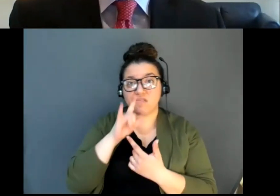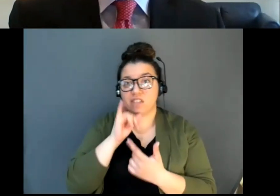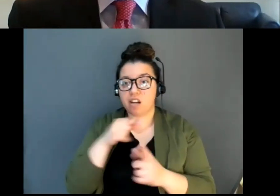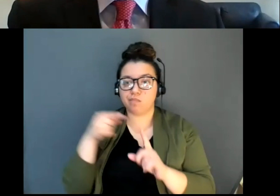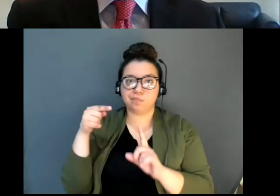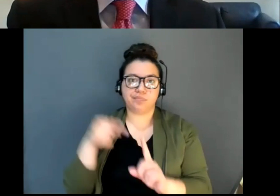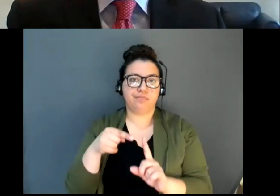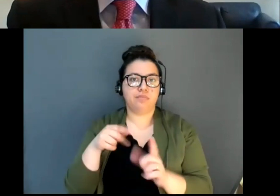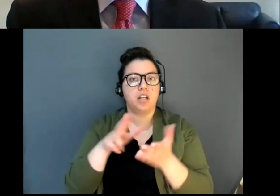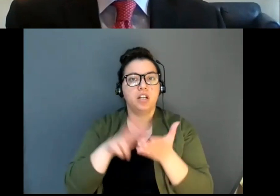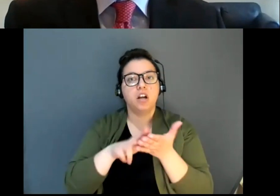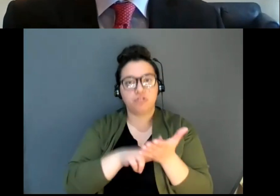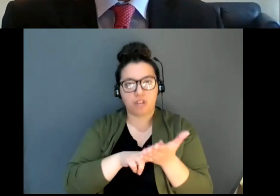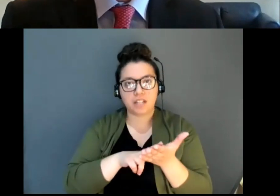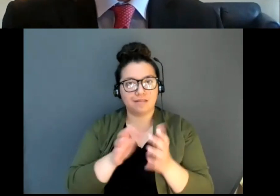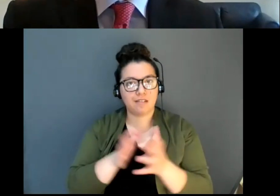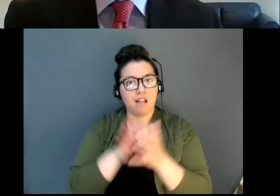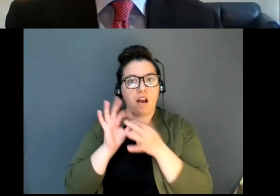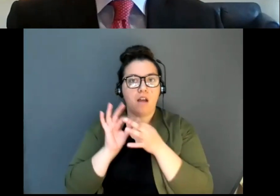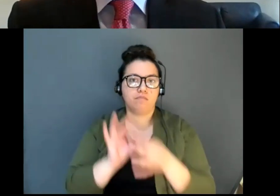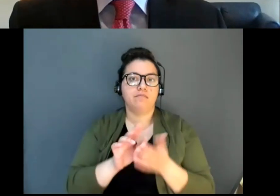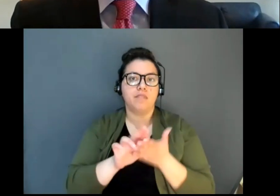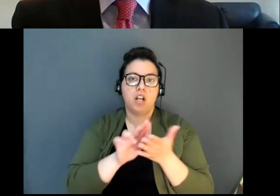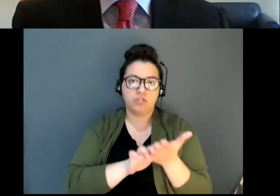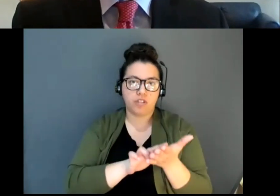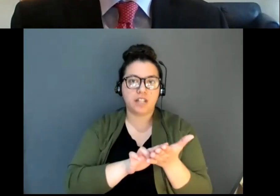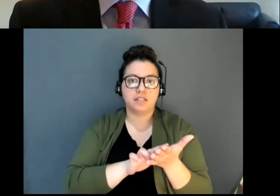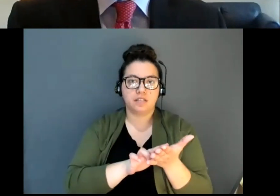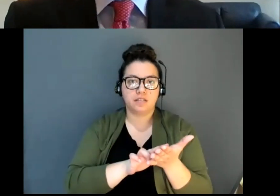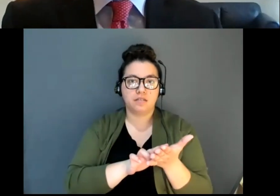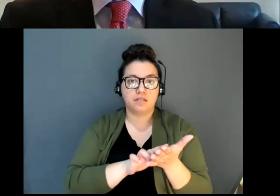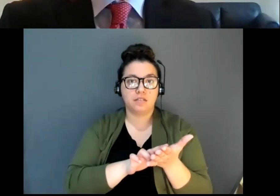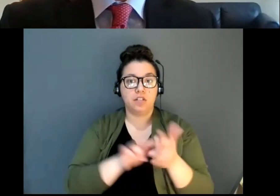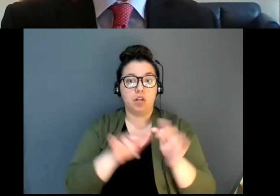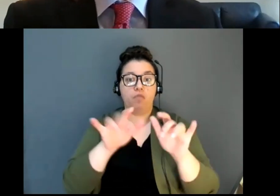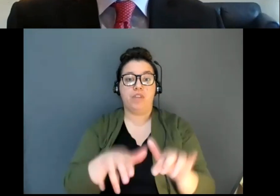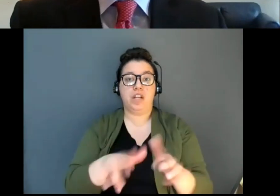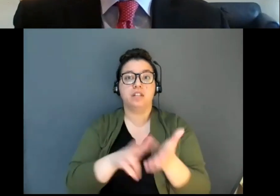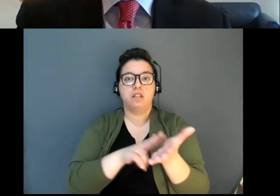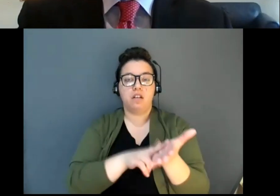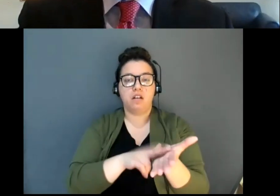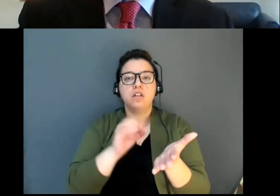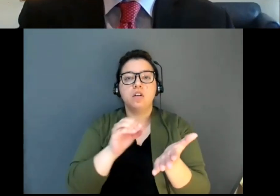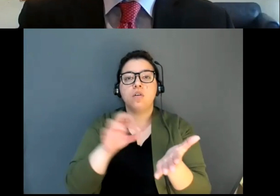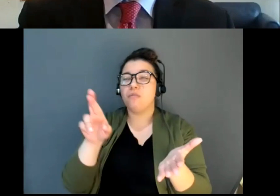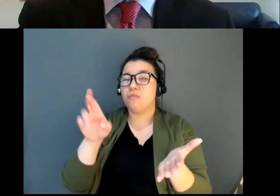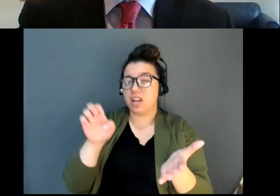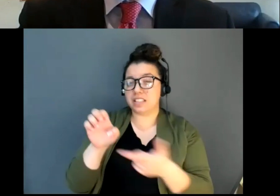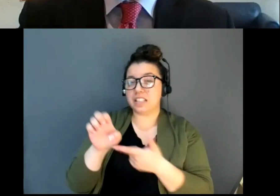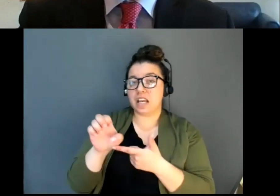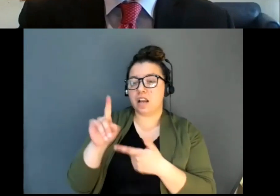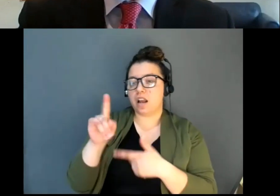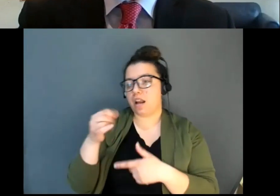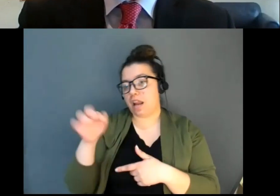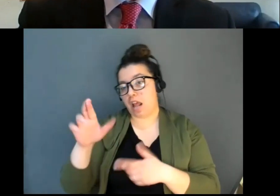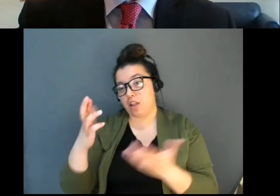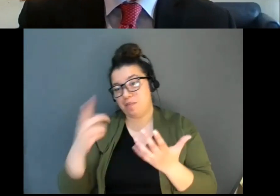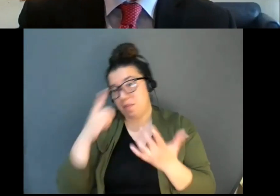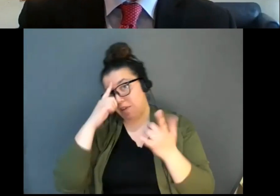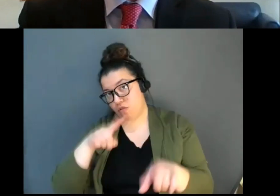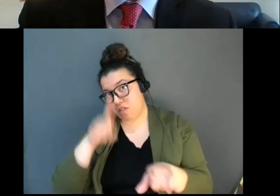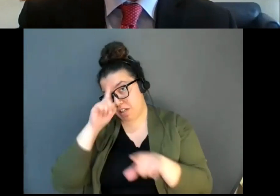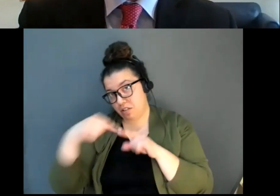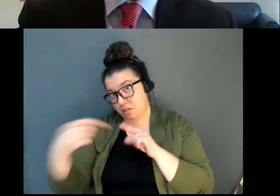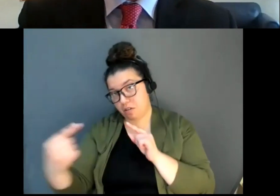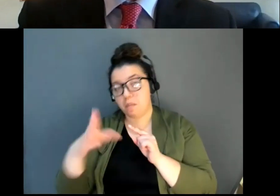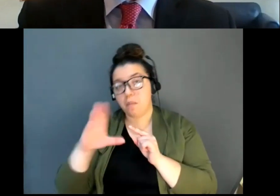contracts and, contracts that are, written. When it comes to real estate, and Heather can agree or disagree with me, that a lot of it boils